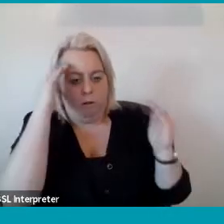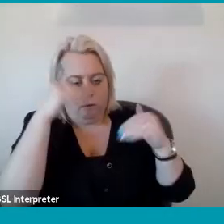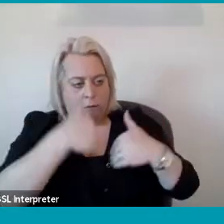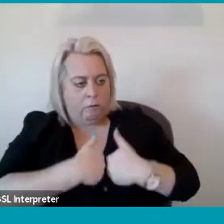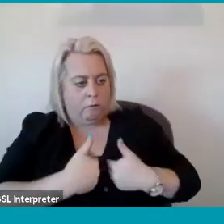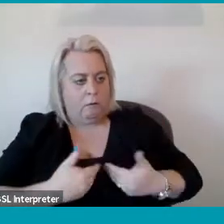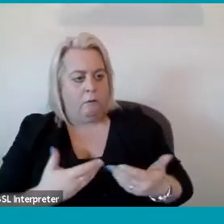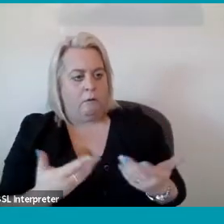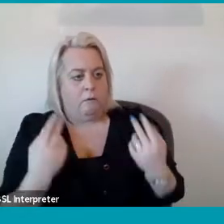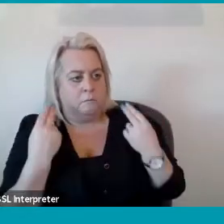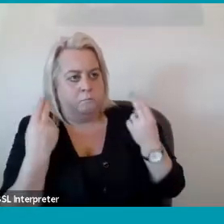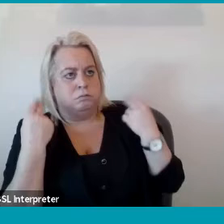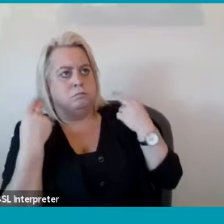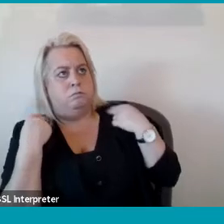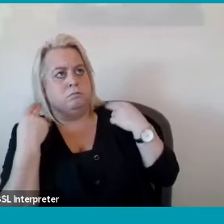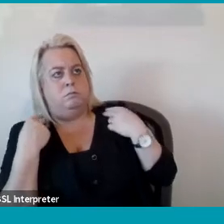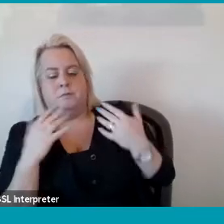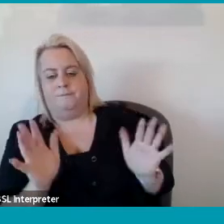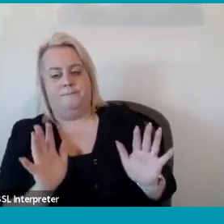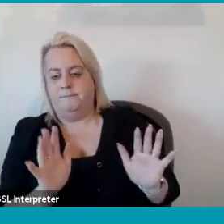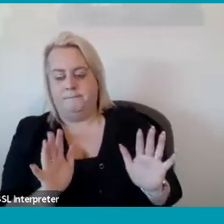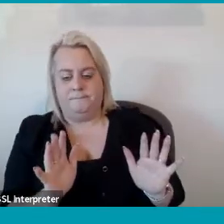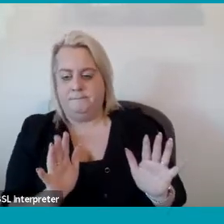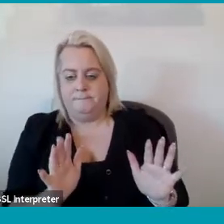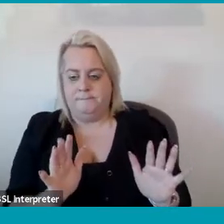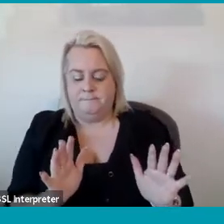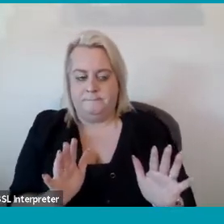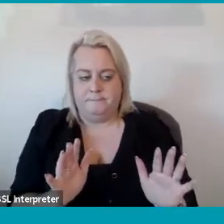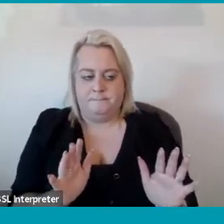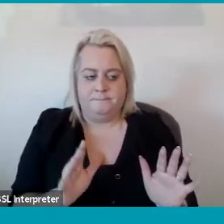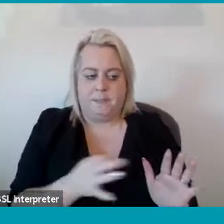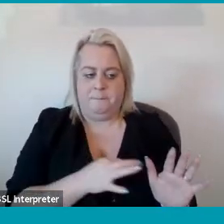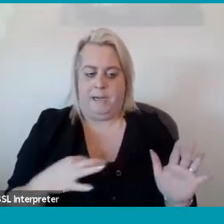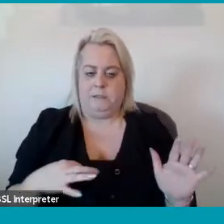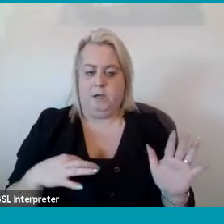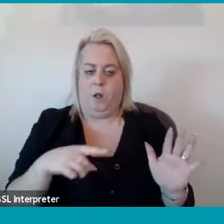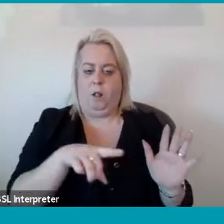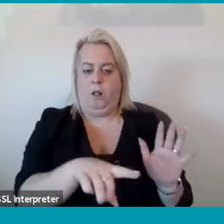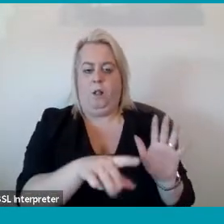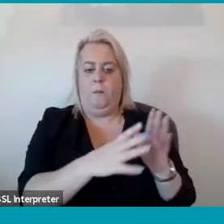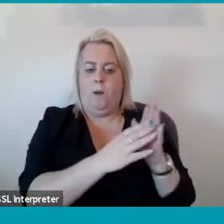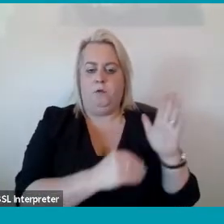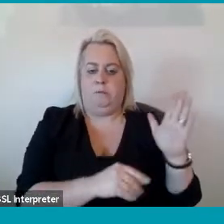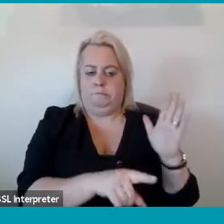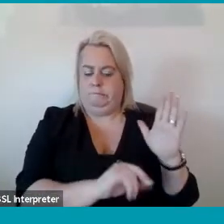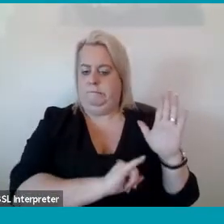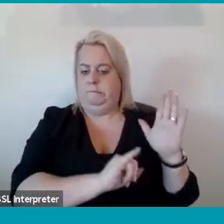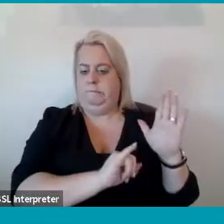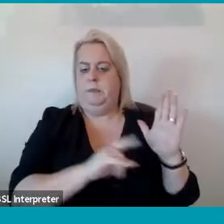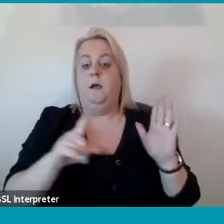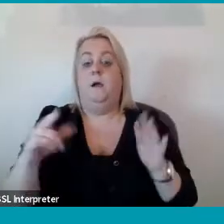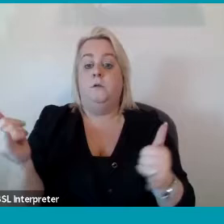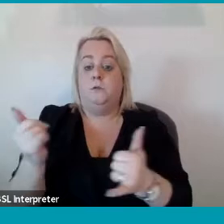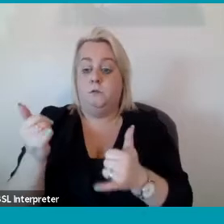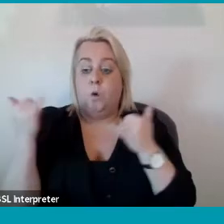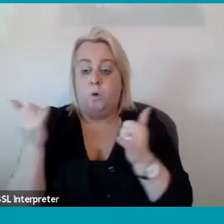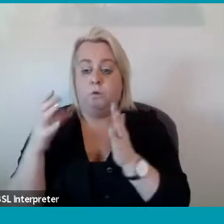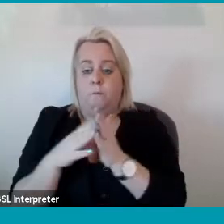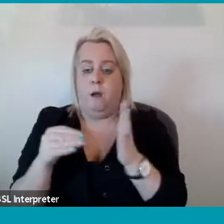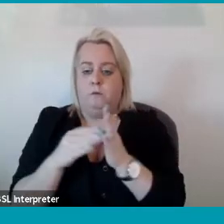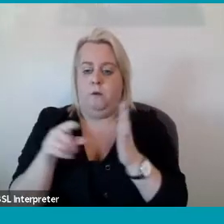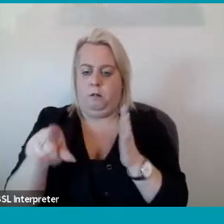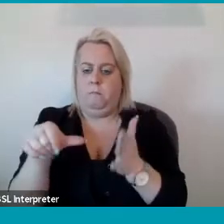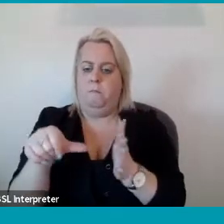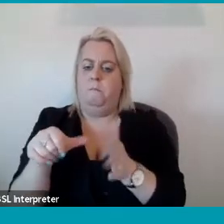model says, actually, we're all different and we all face barriers. And the way to make the world fair isn't to try and